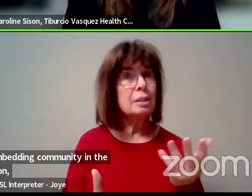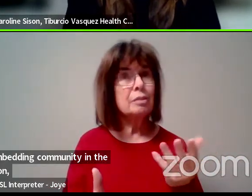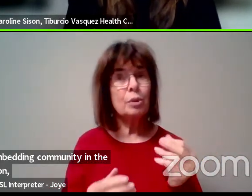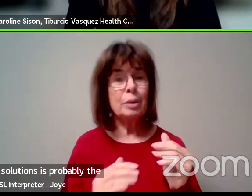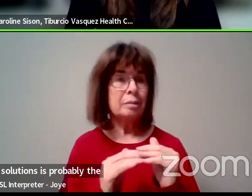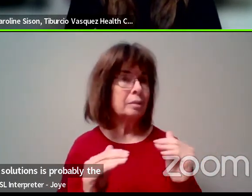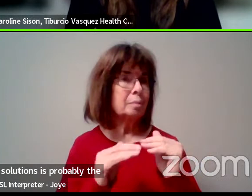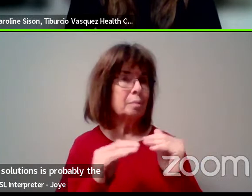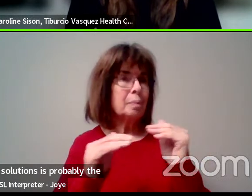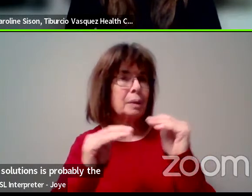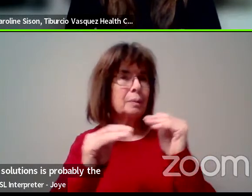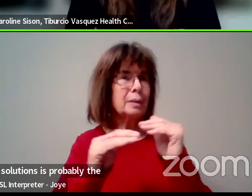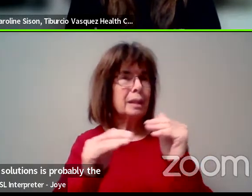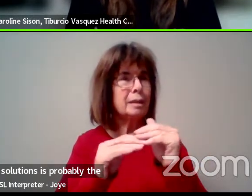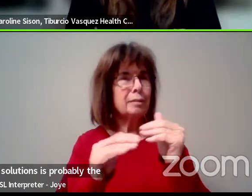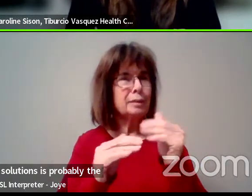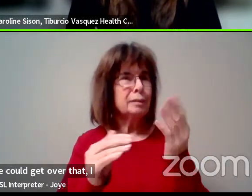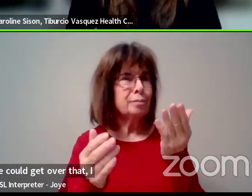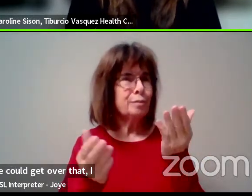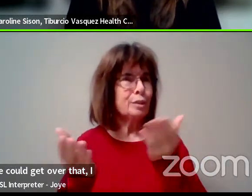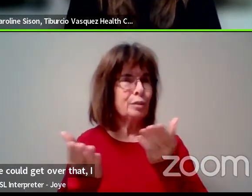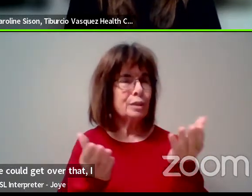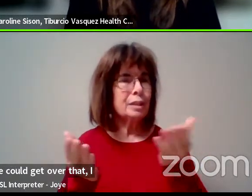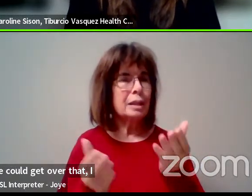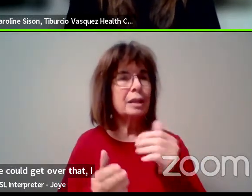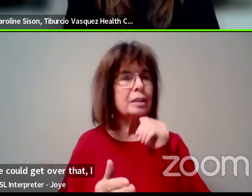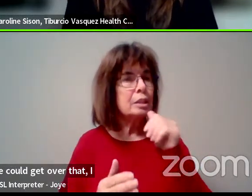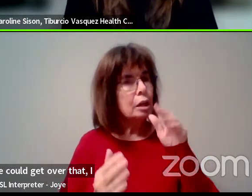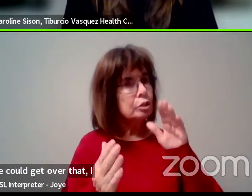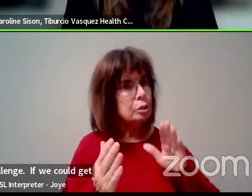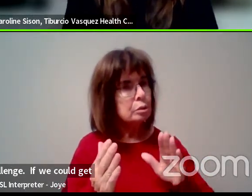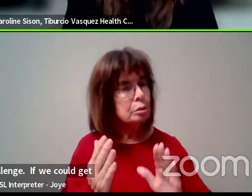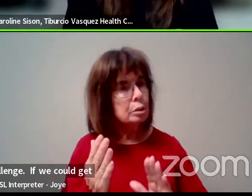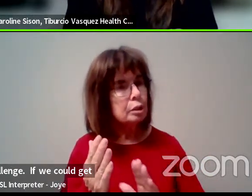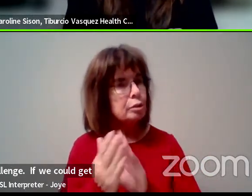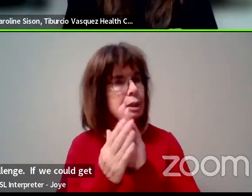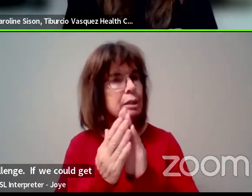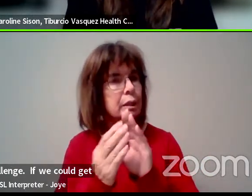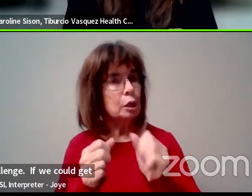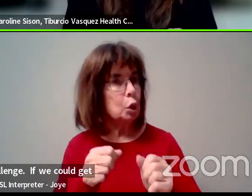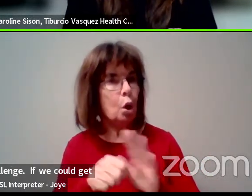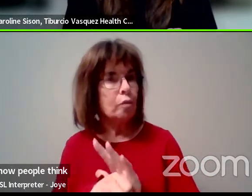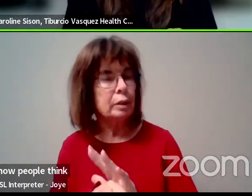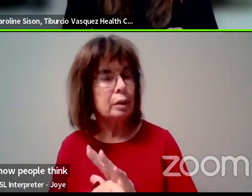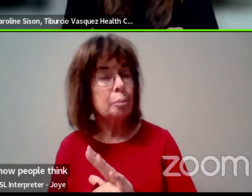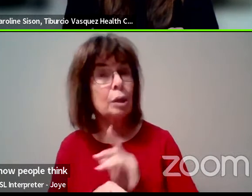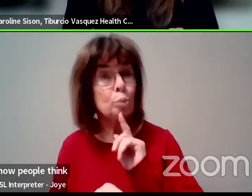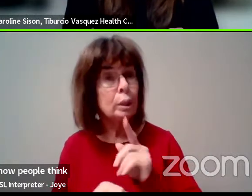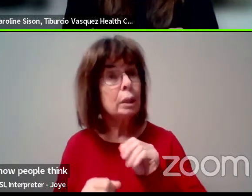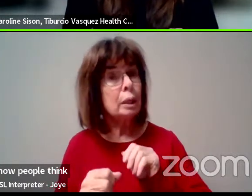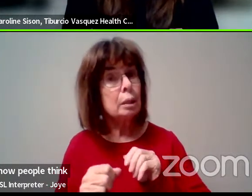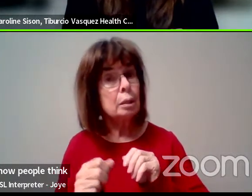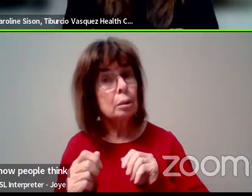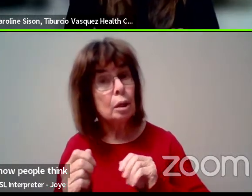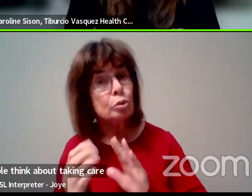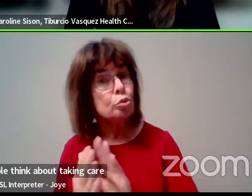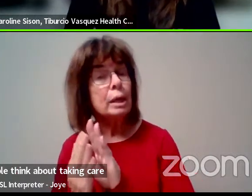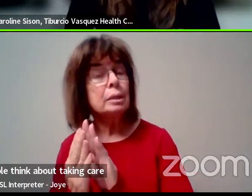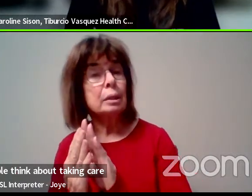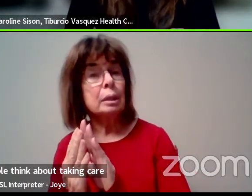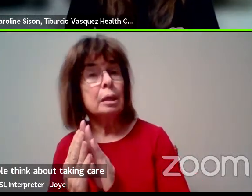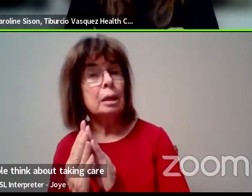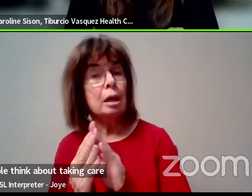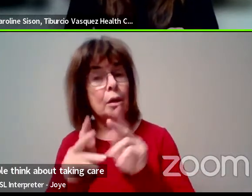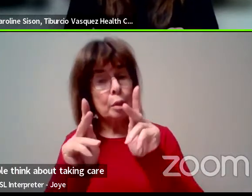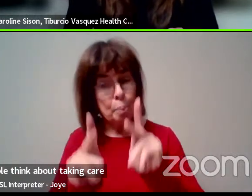multi-level kind of wraparound services where it's not just addressing the COVID bit, but it's really addressing, the person as a